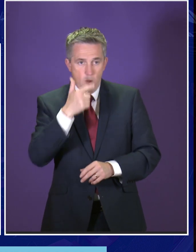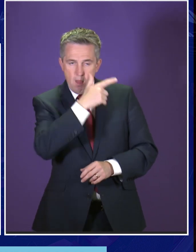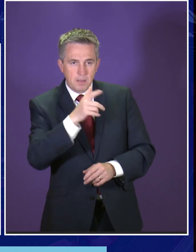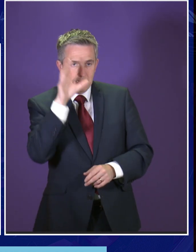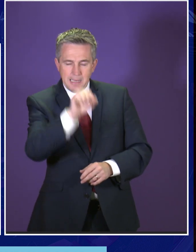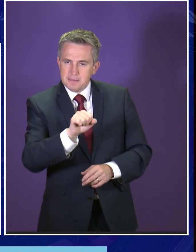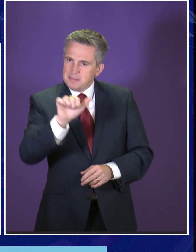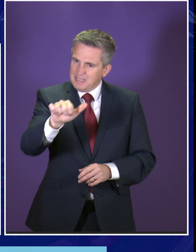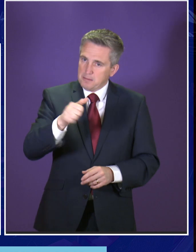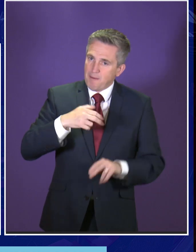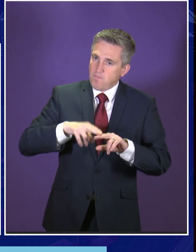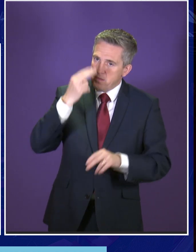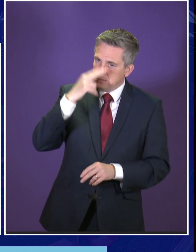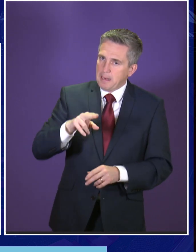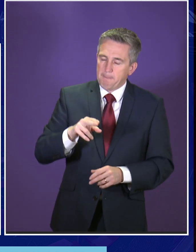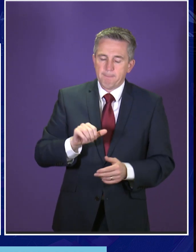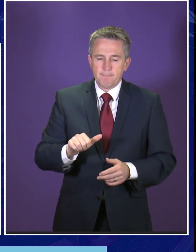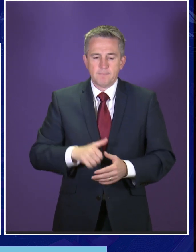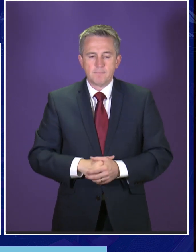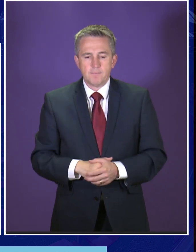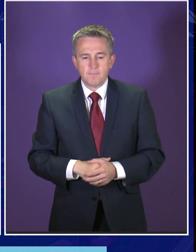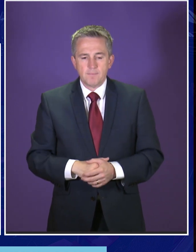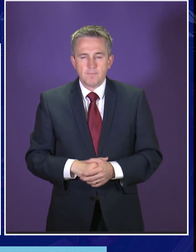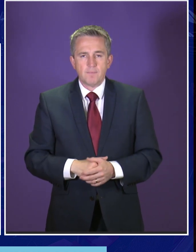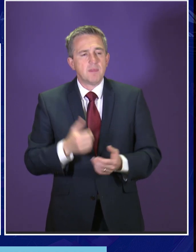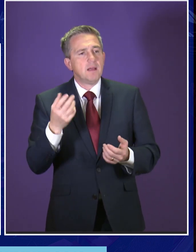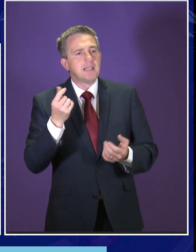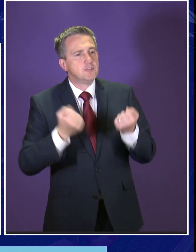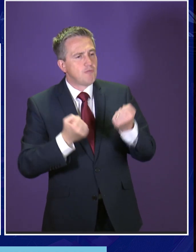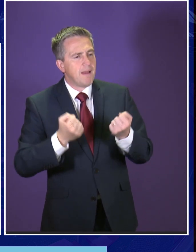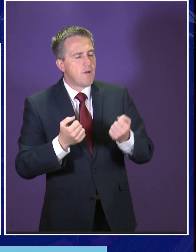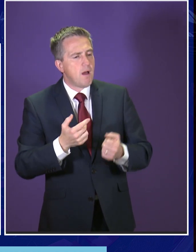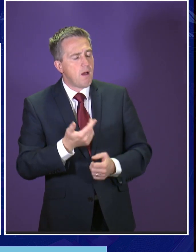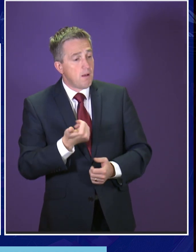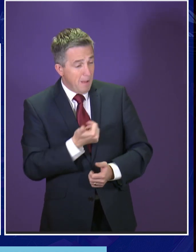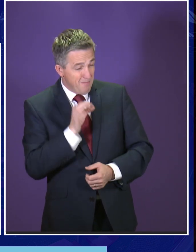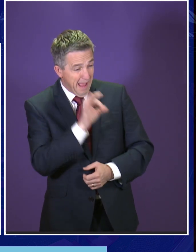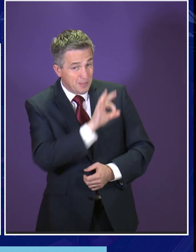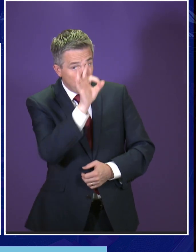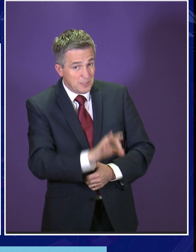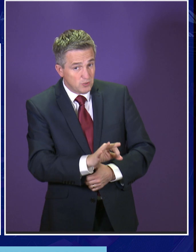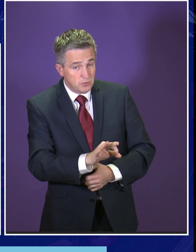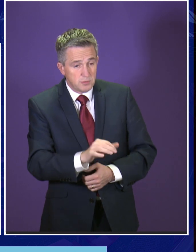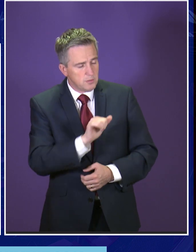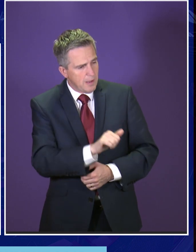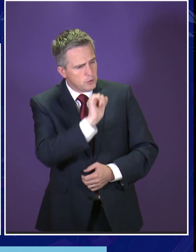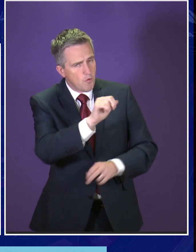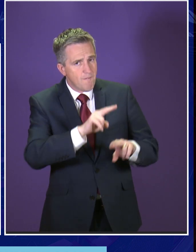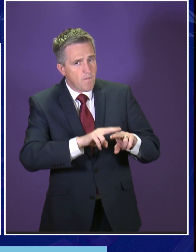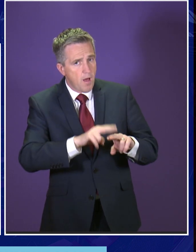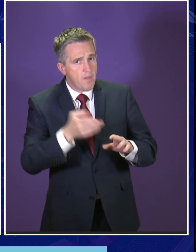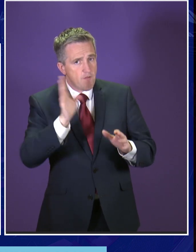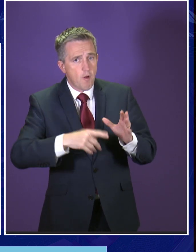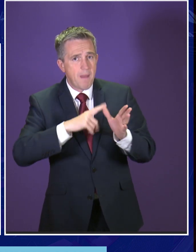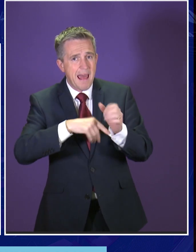very lucky guess." And I said, "Yes, it is." I was quite positive then. And then he said, "Can you answer me one more question?" I said, "Sure." He said, "Is your father